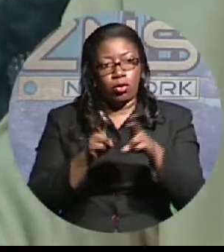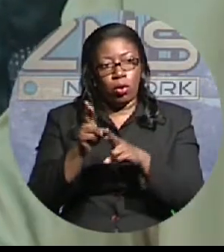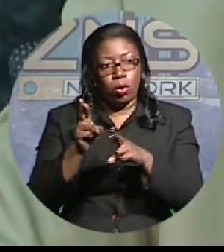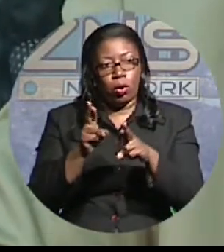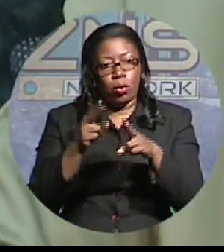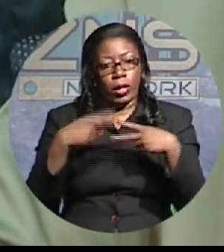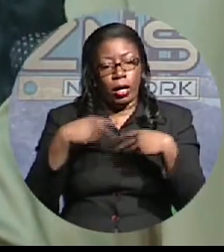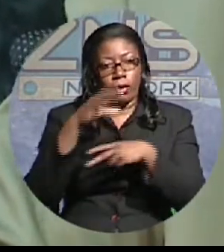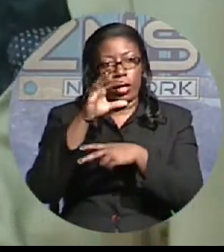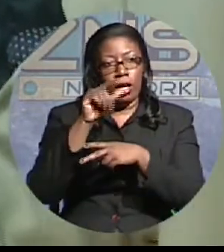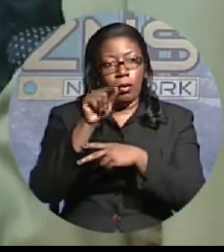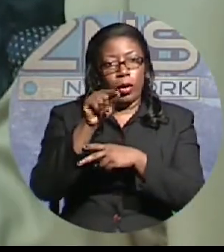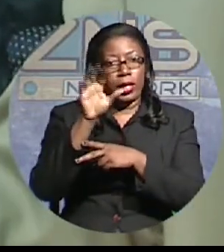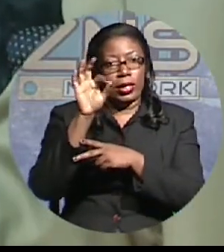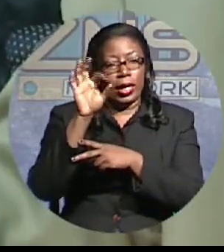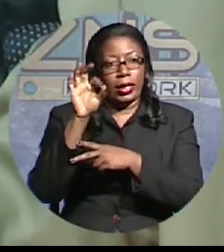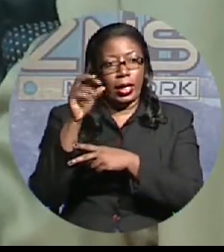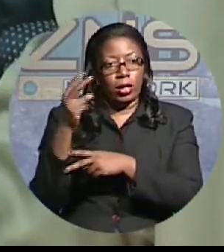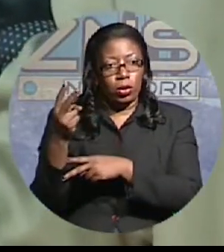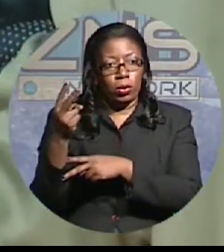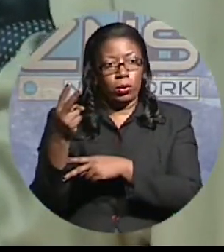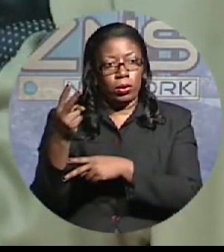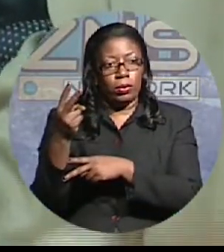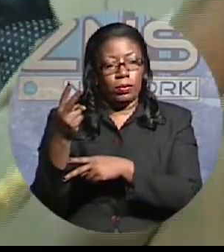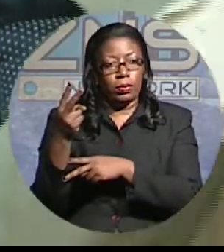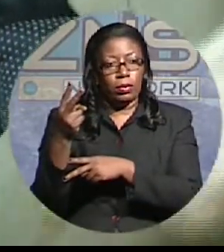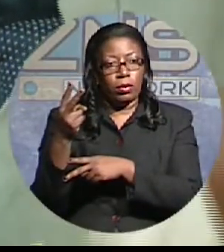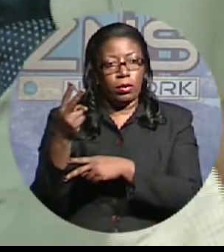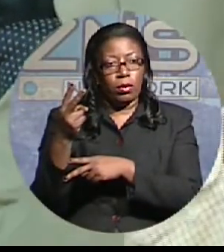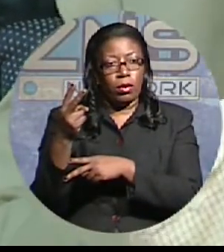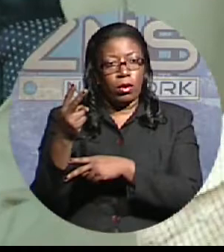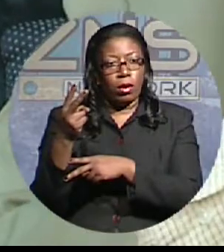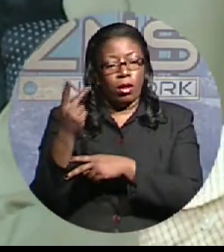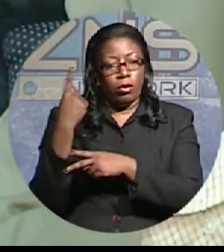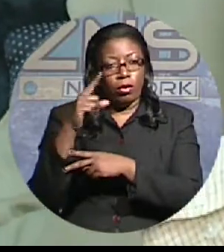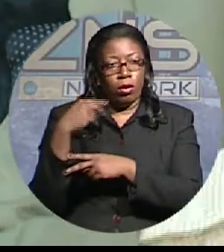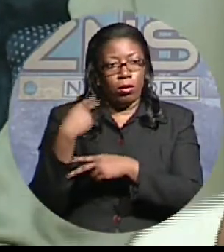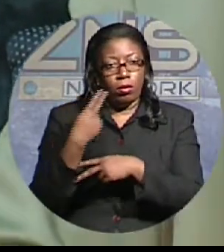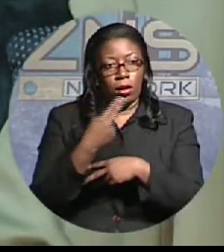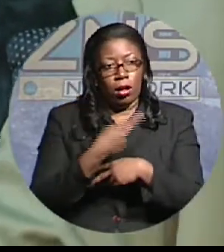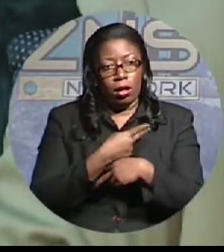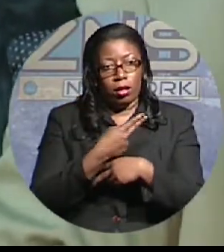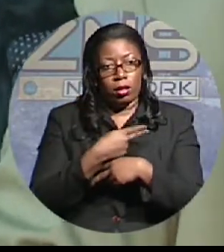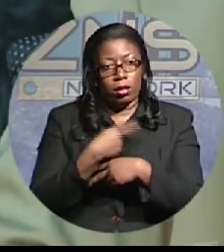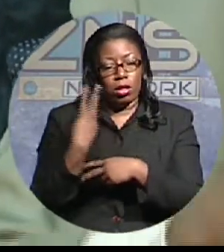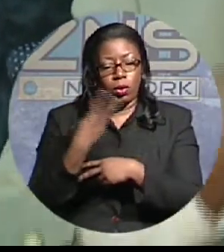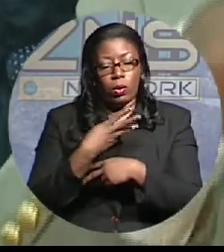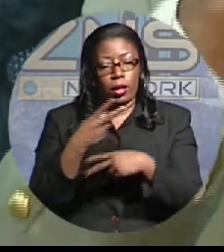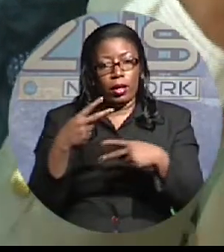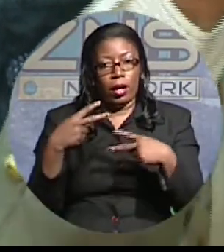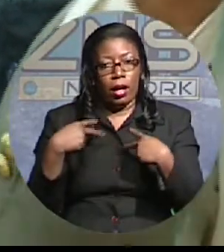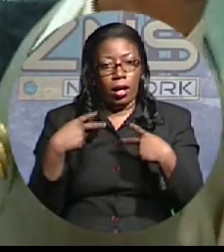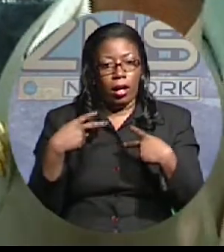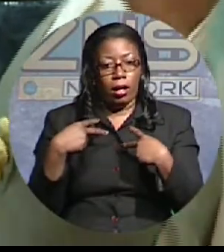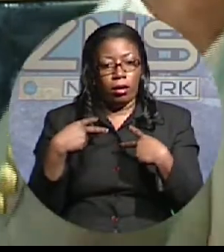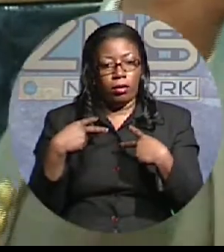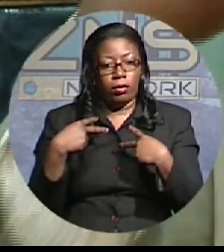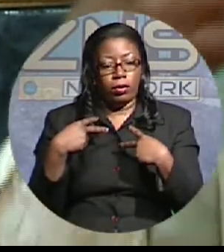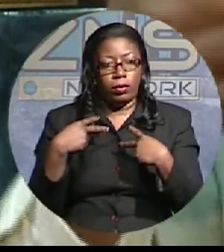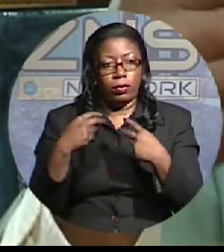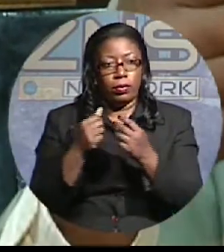have 0.992. So from our point of view, we have a